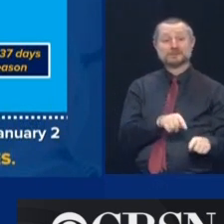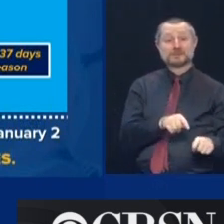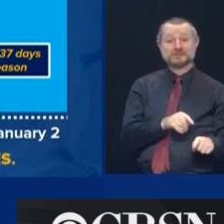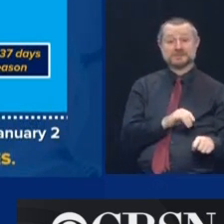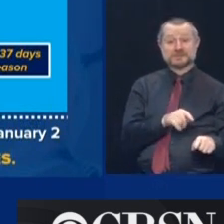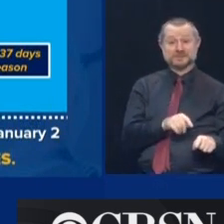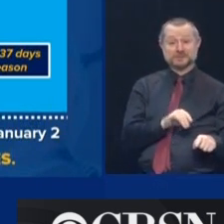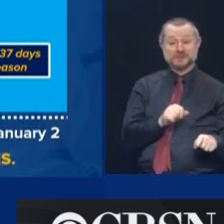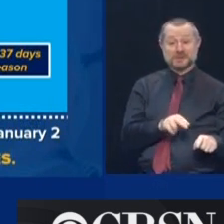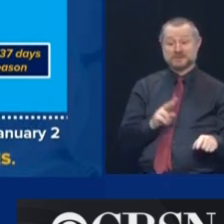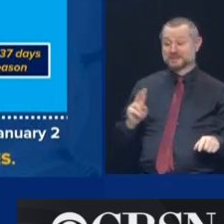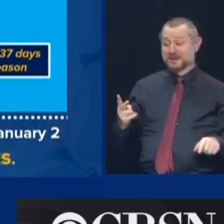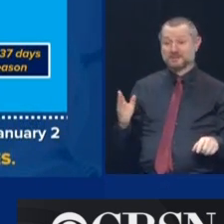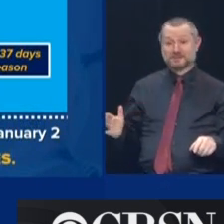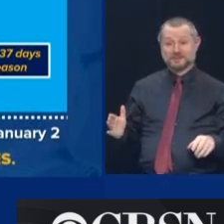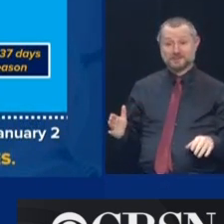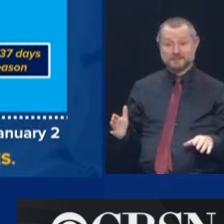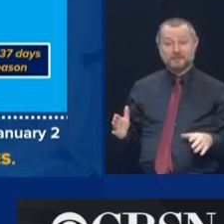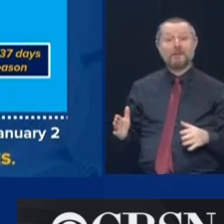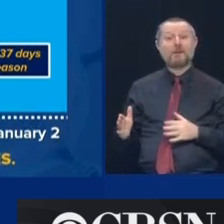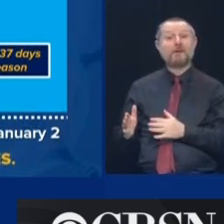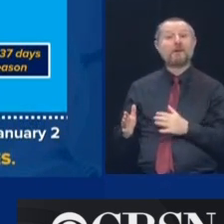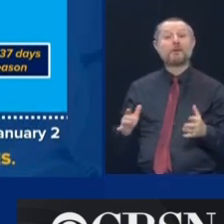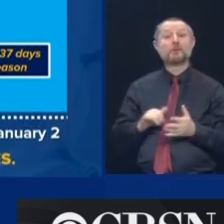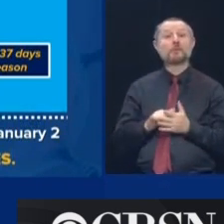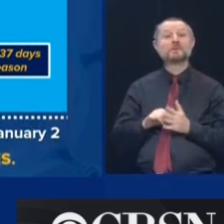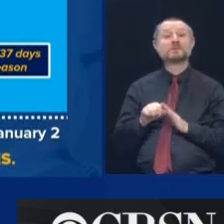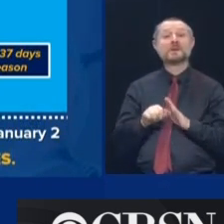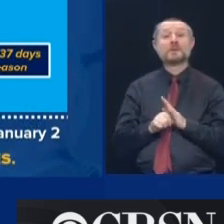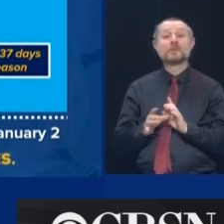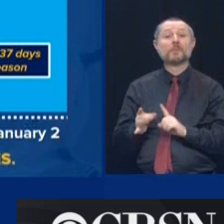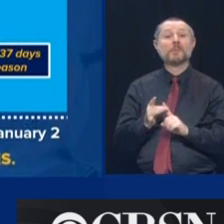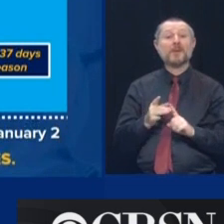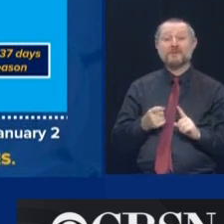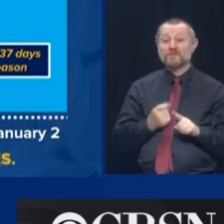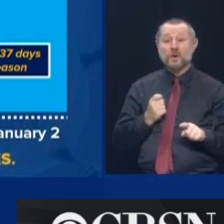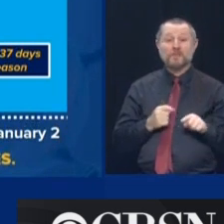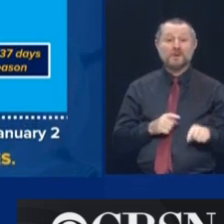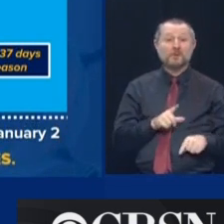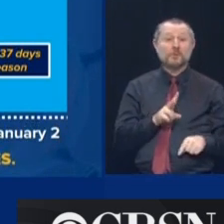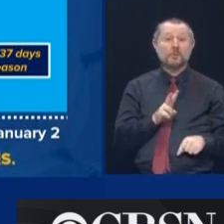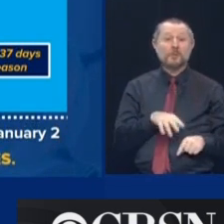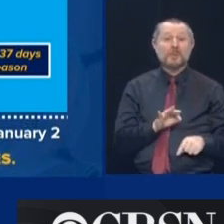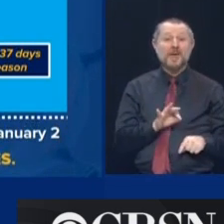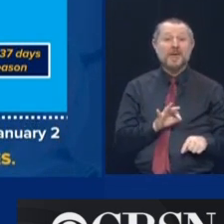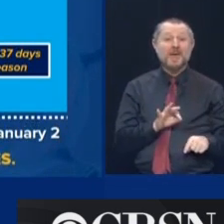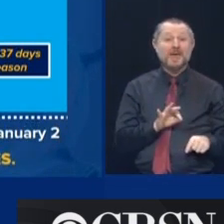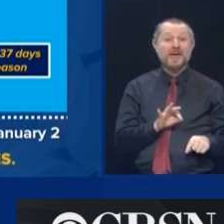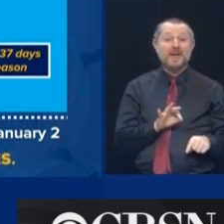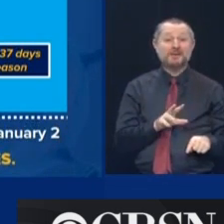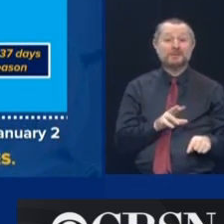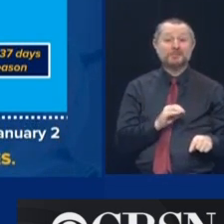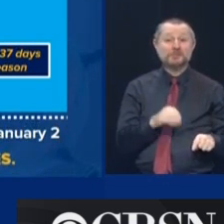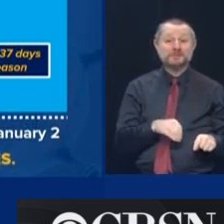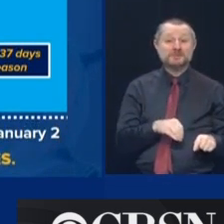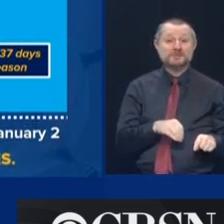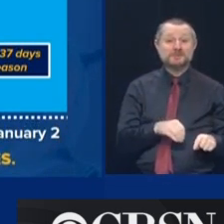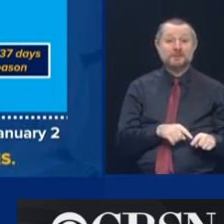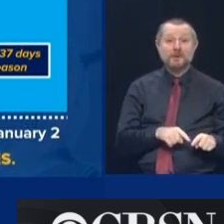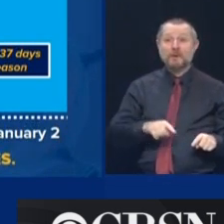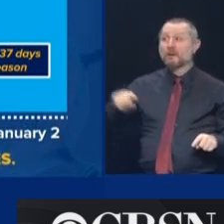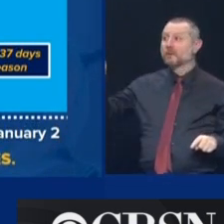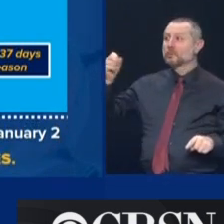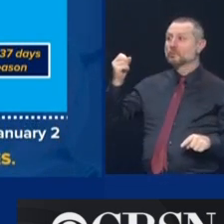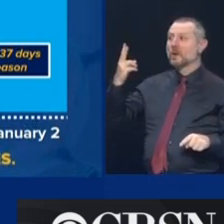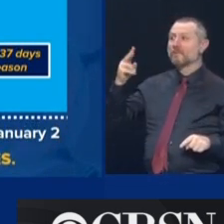New York State positivity will go from 2.9 to 12%. We'll be at 12% January